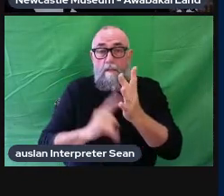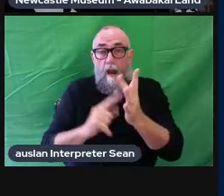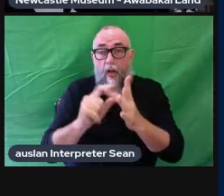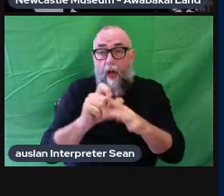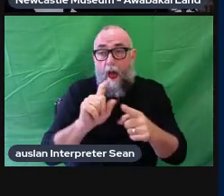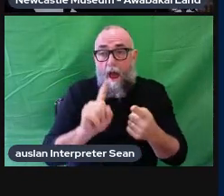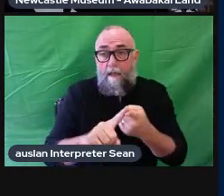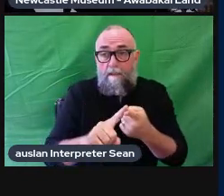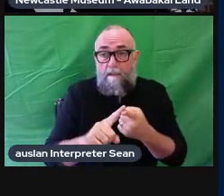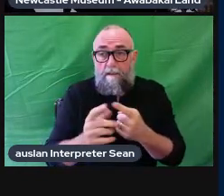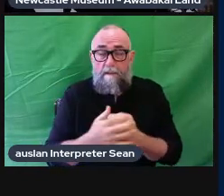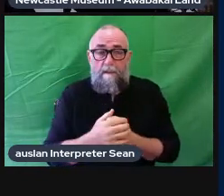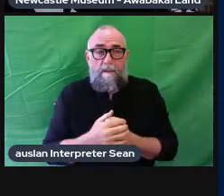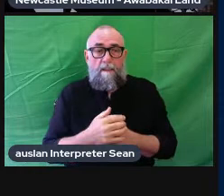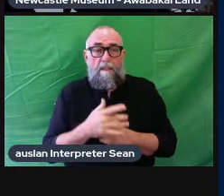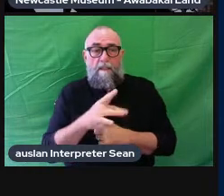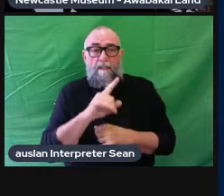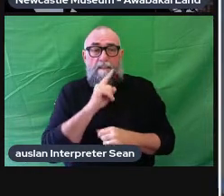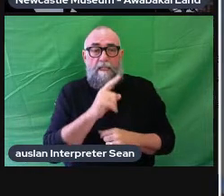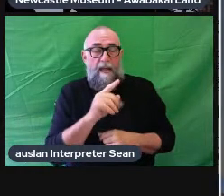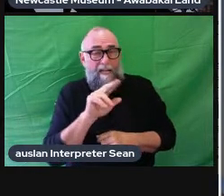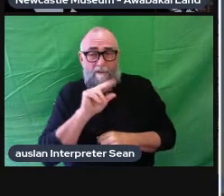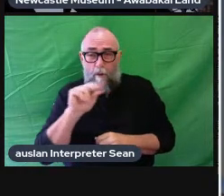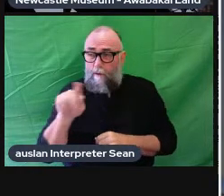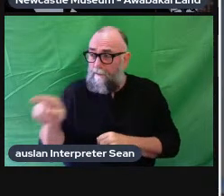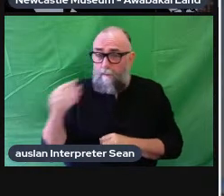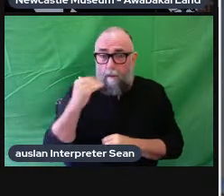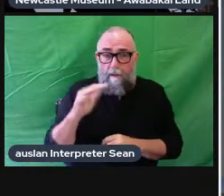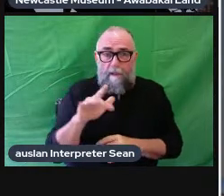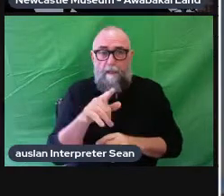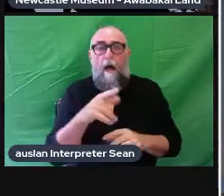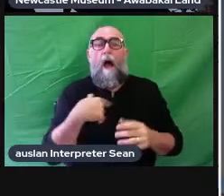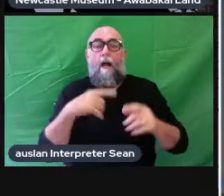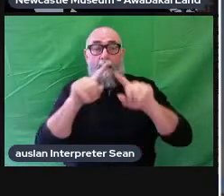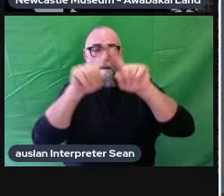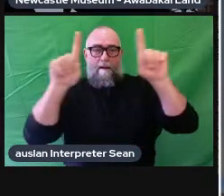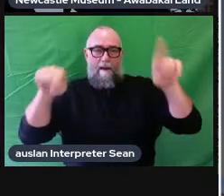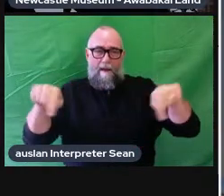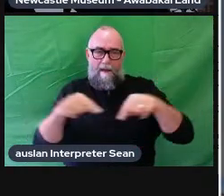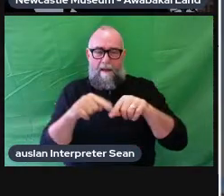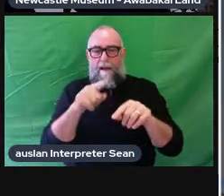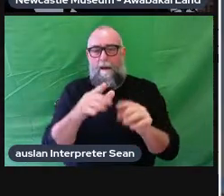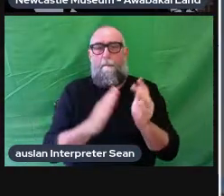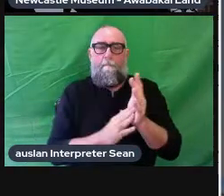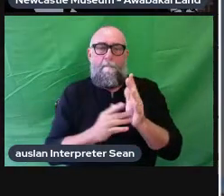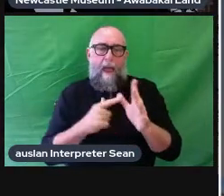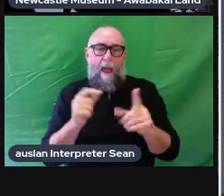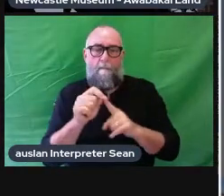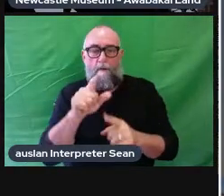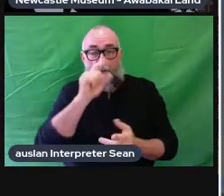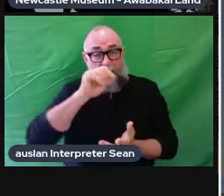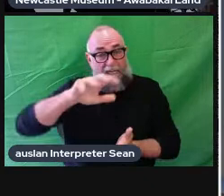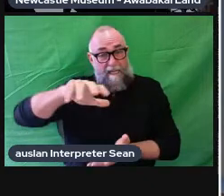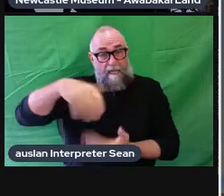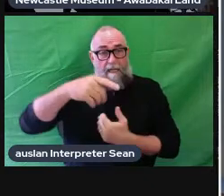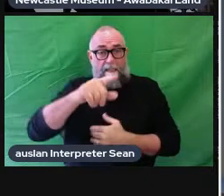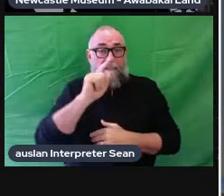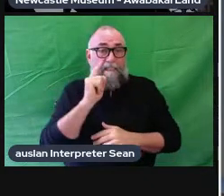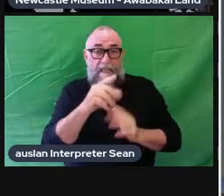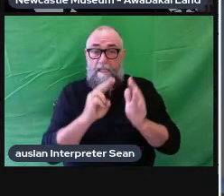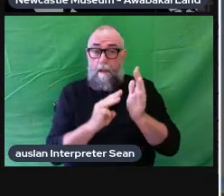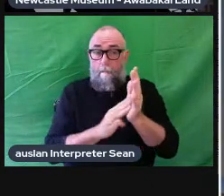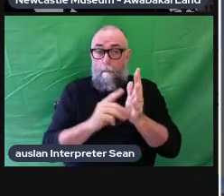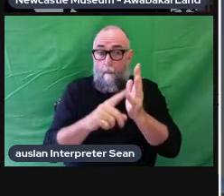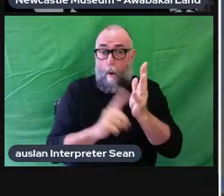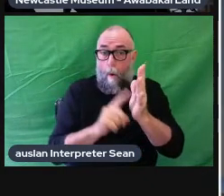Nat, could you just push my slide forward, please? I'm going to show you just a quick map that you can get at the front desk, which is called the Mulubinba map, and